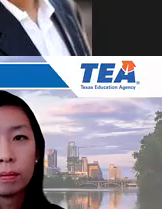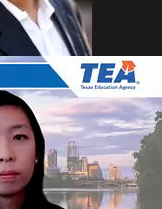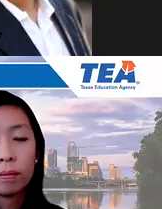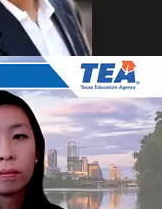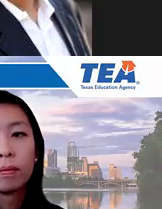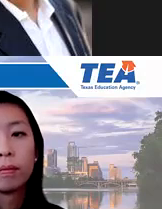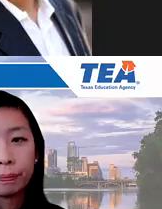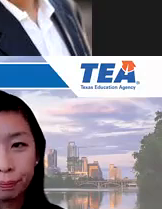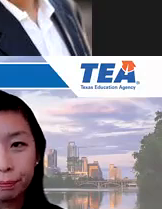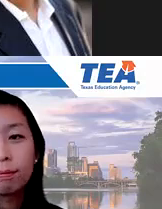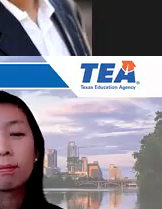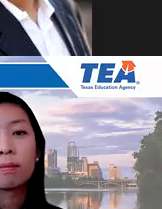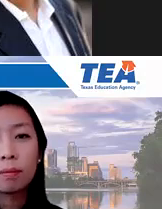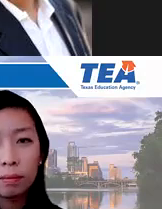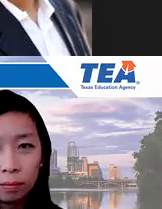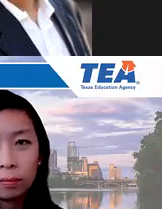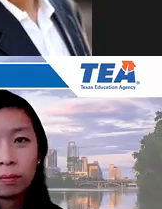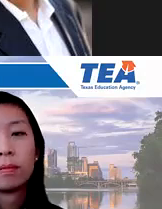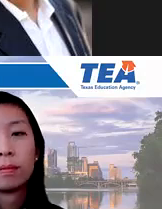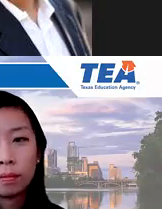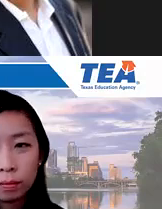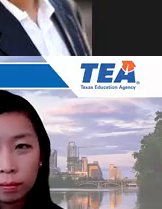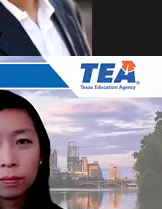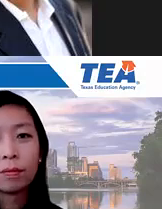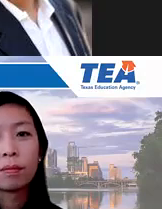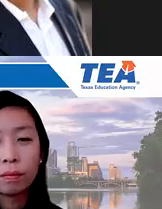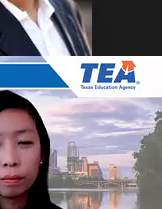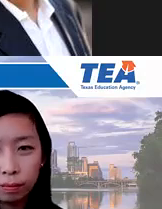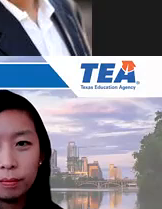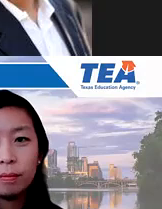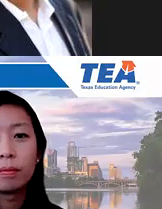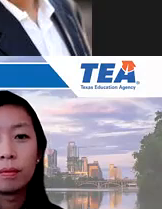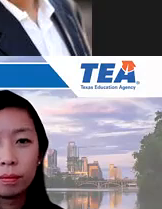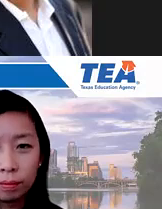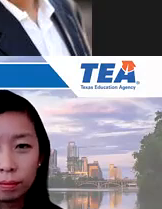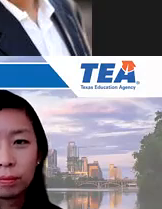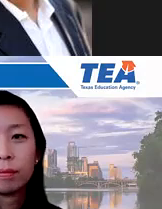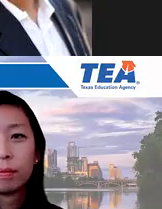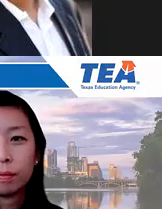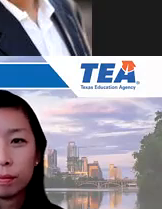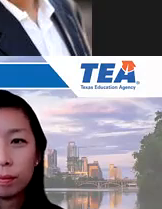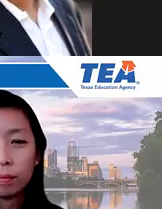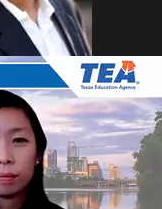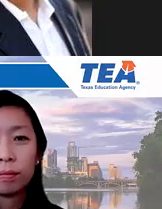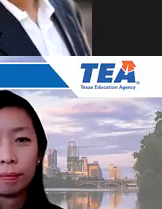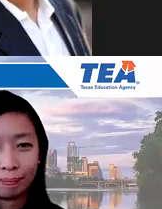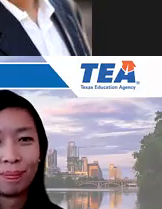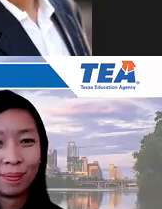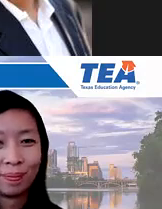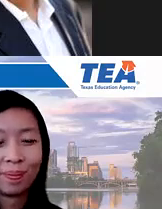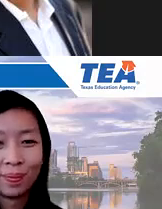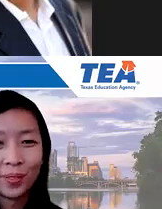accommodation policy for our state test, as well as our assessment for special populations, TELPAS, TELPAS Alternate, and STAAR Alternate 2.